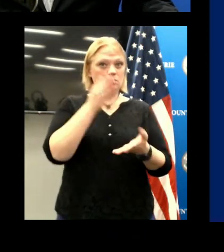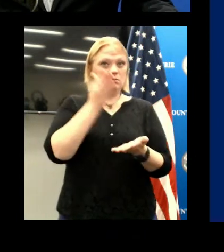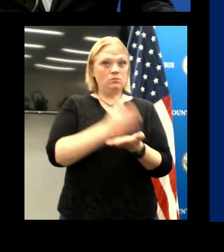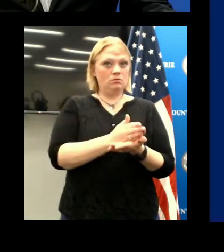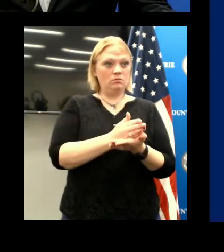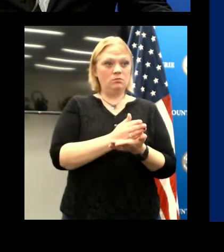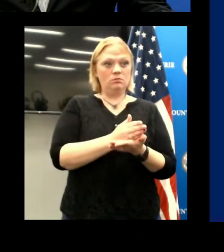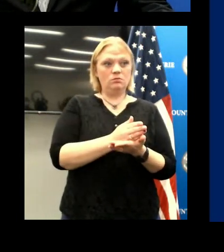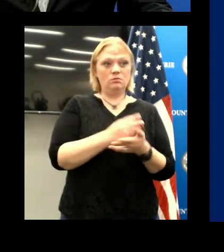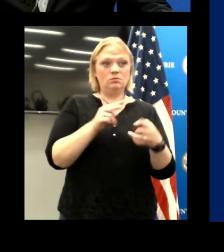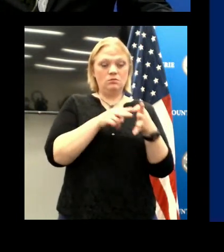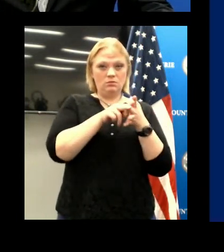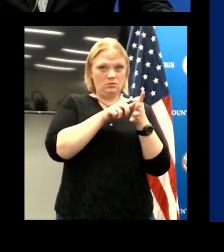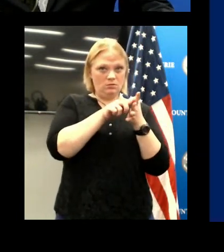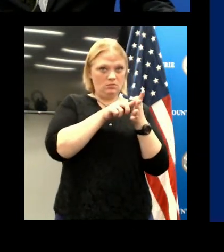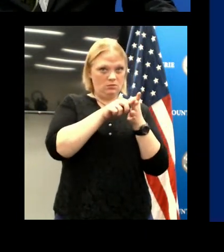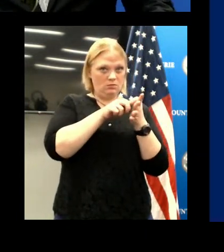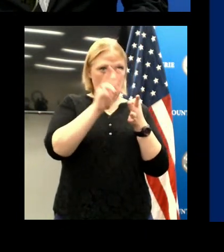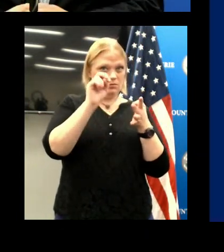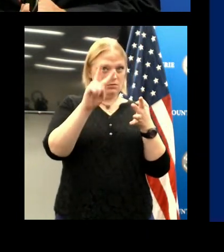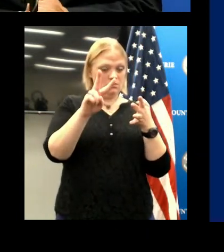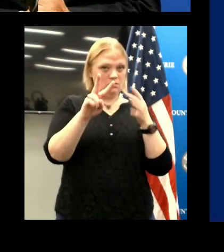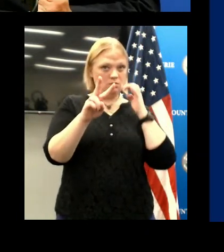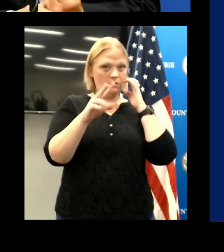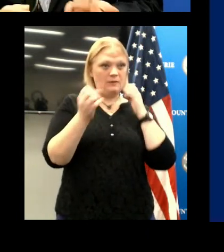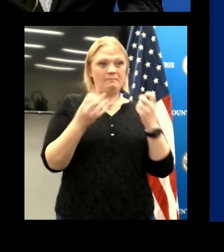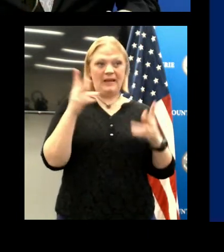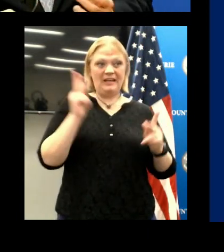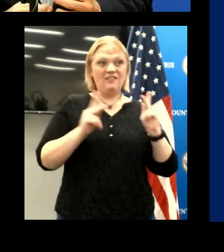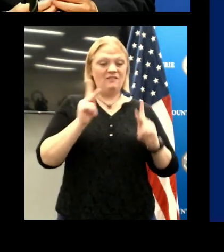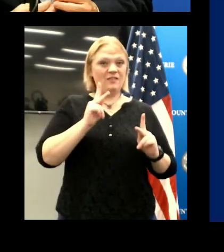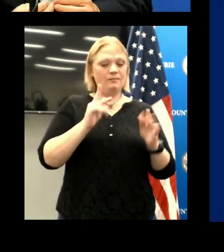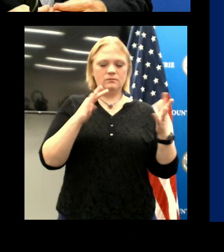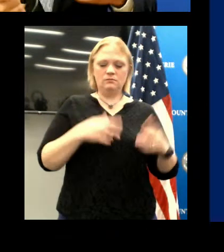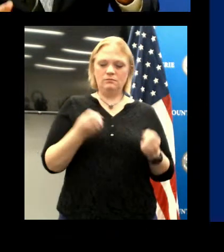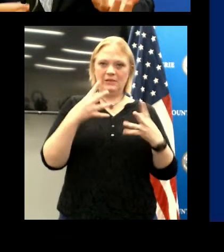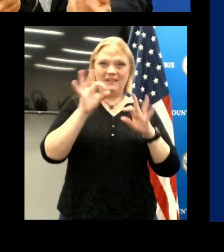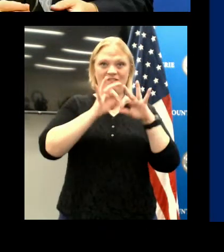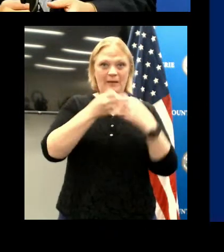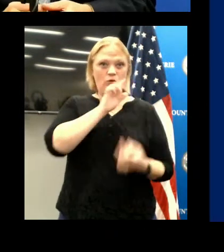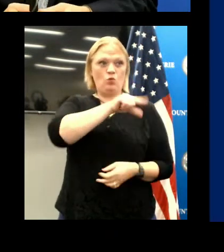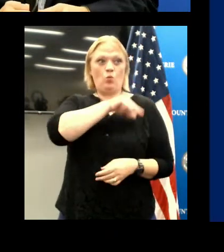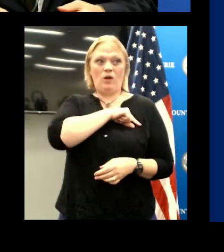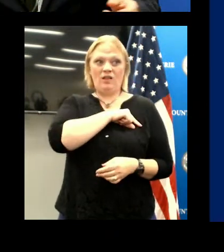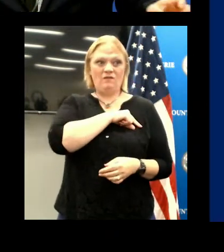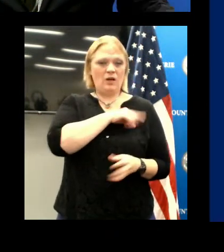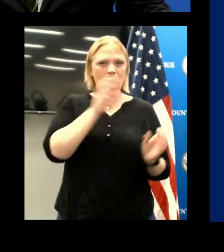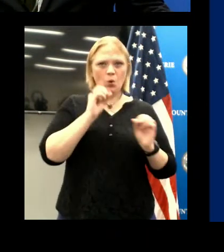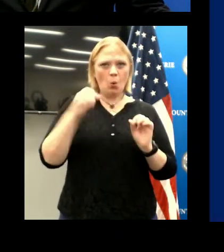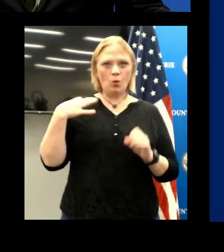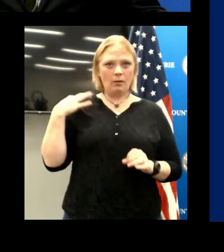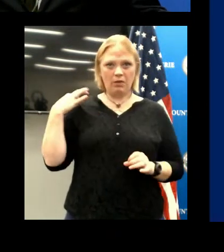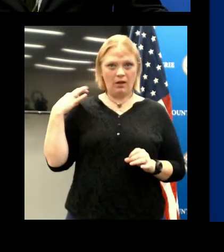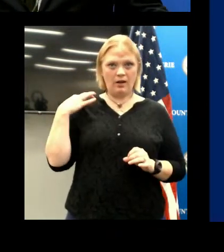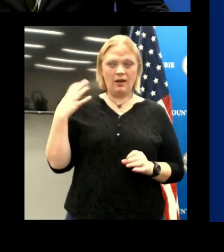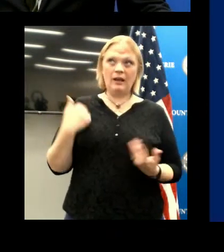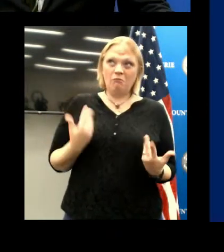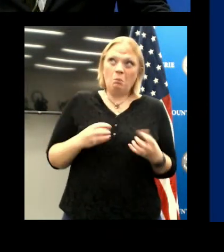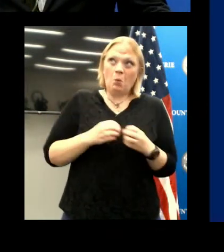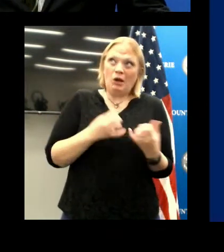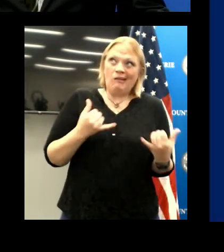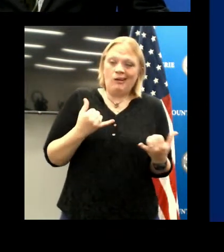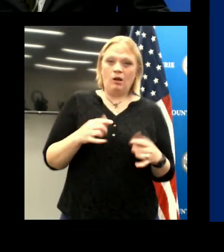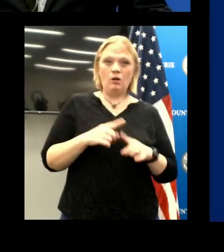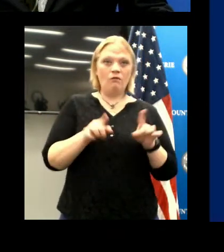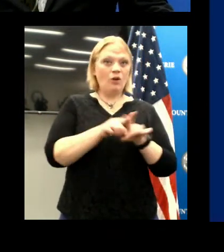also by the second week of November. Many families qualify but not applying. We're starting to get more actually applying now, which is a good thing. We've